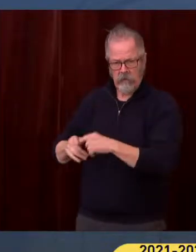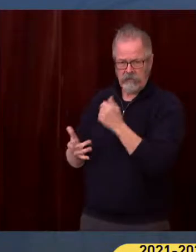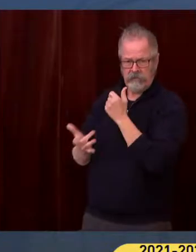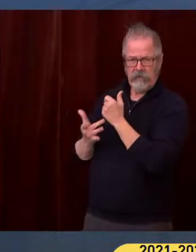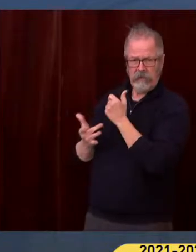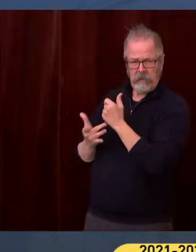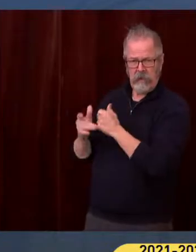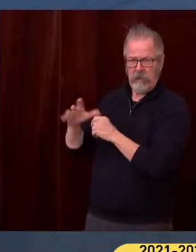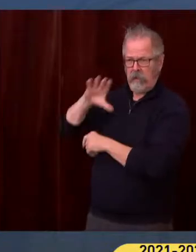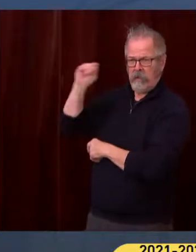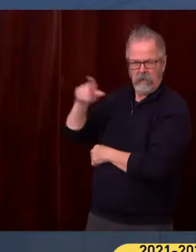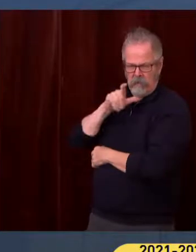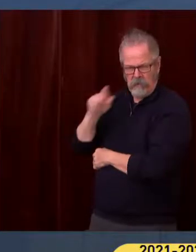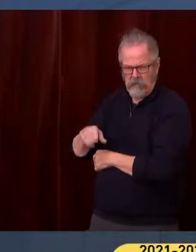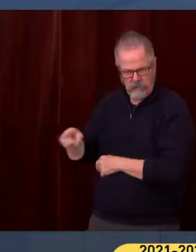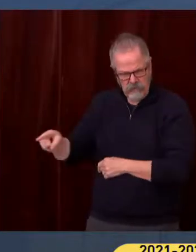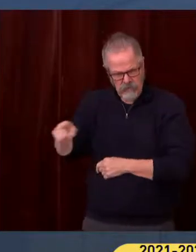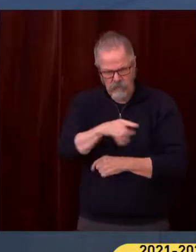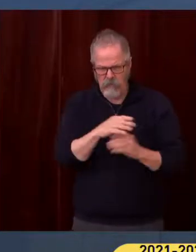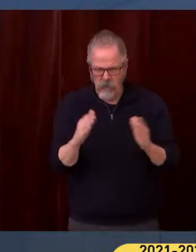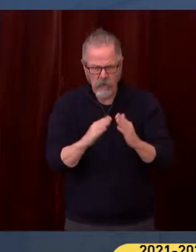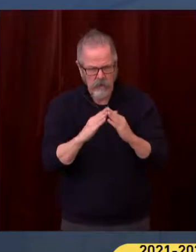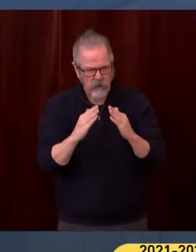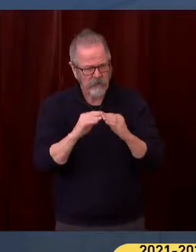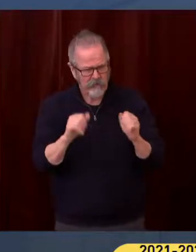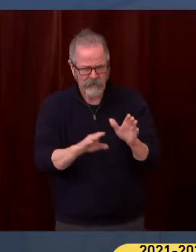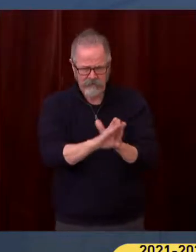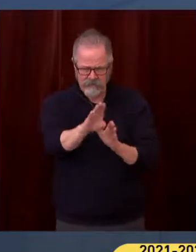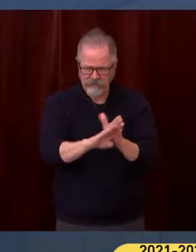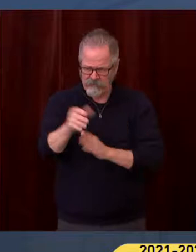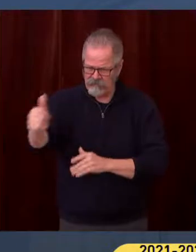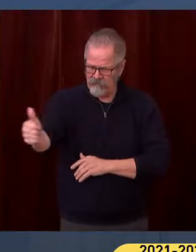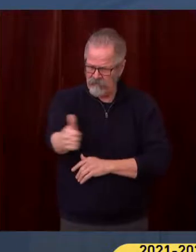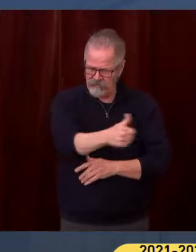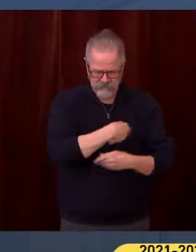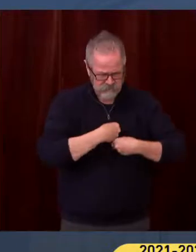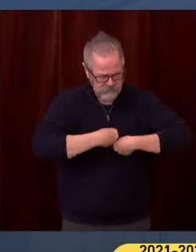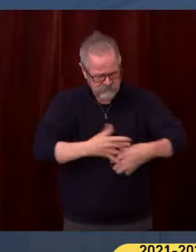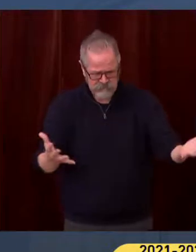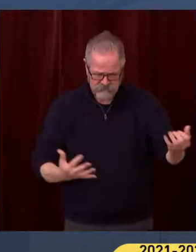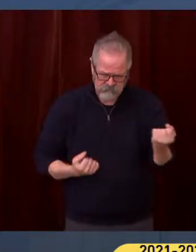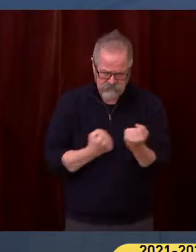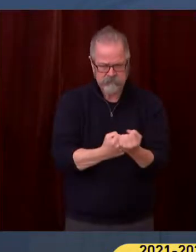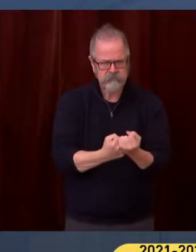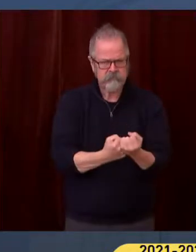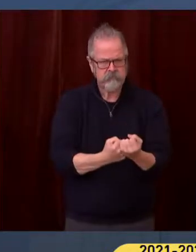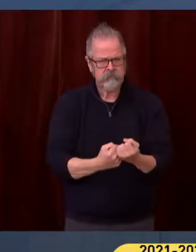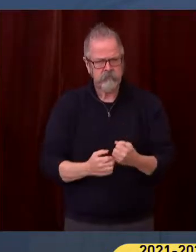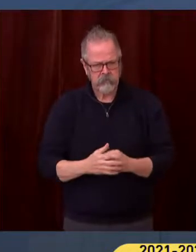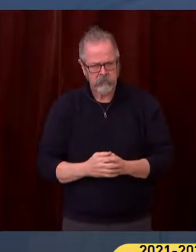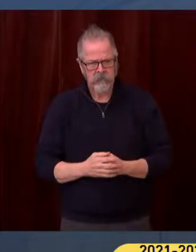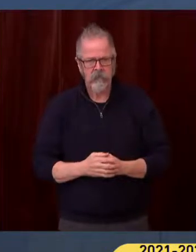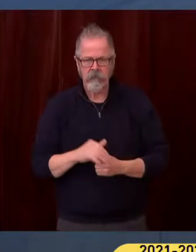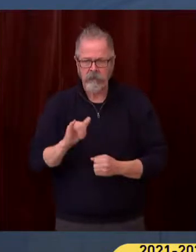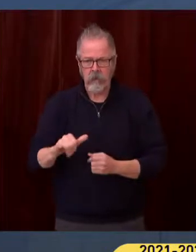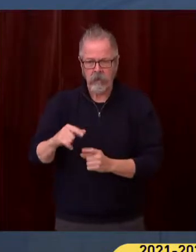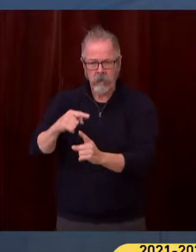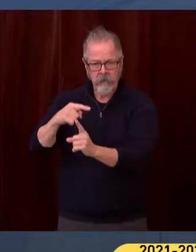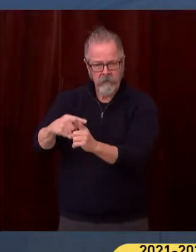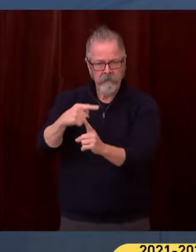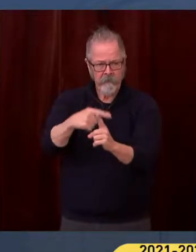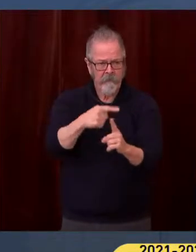Legislature that achieve all three of those aims at once. And so I'm very excited to be bringing back this legislation again